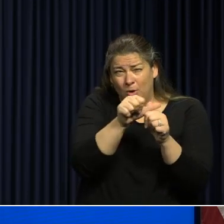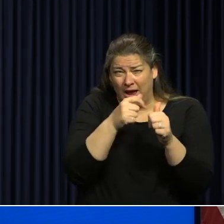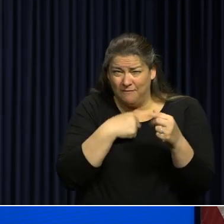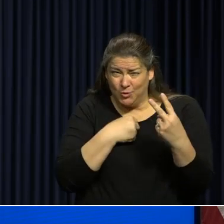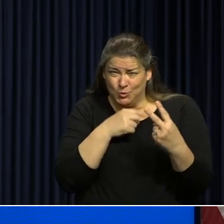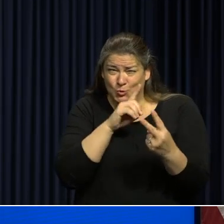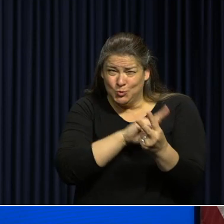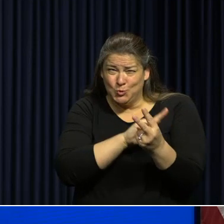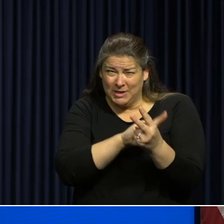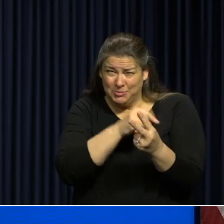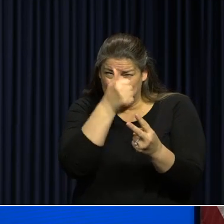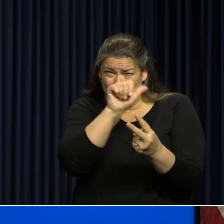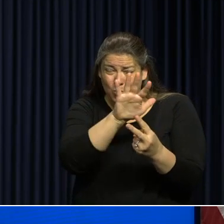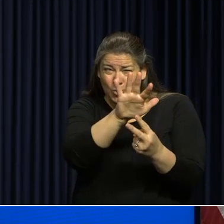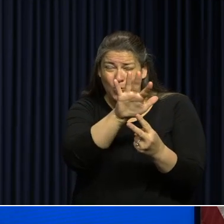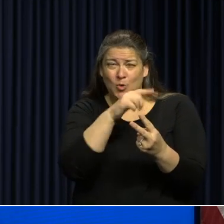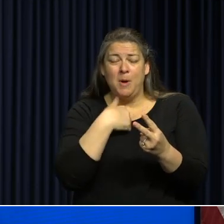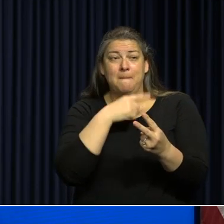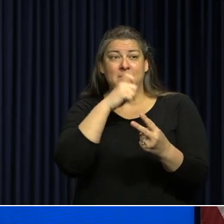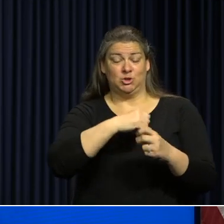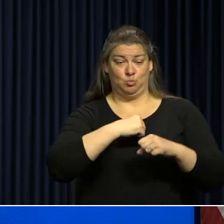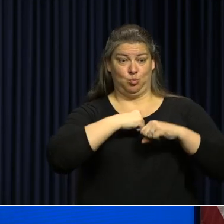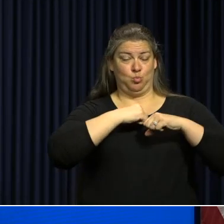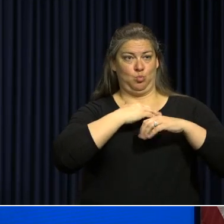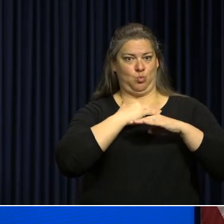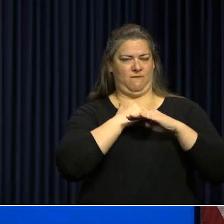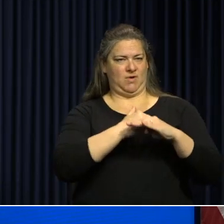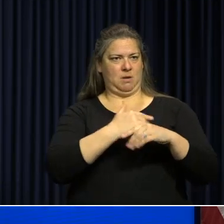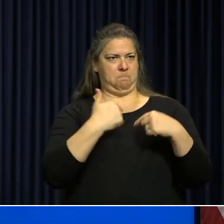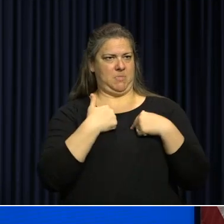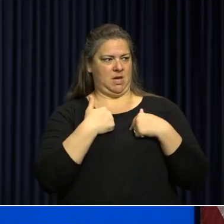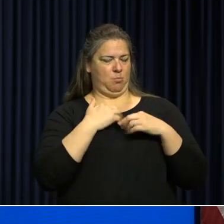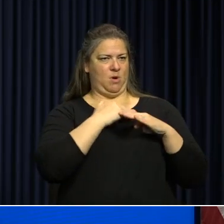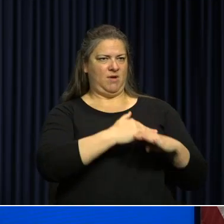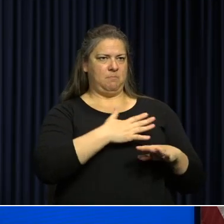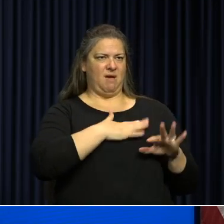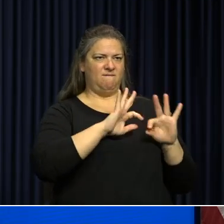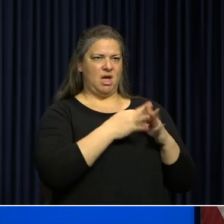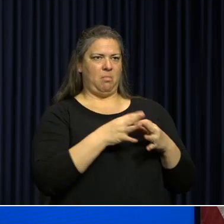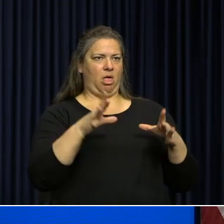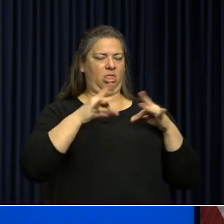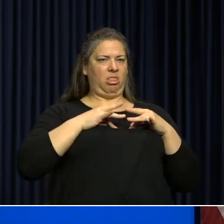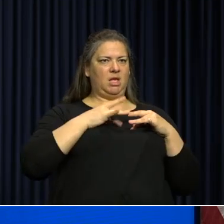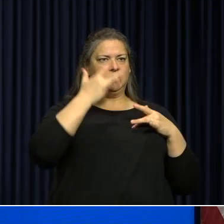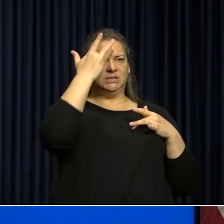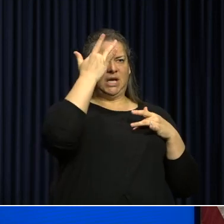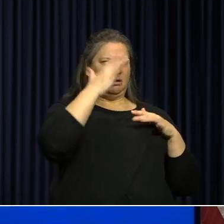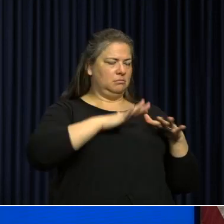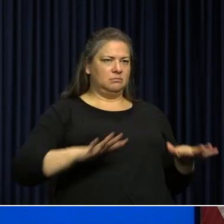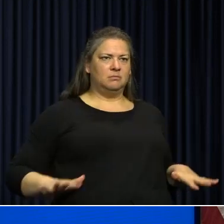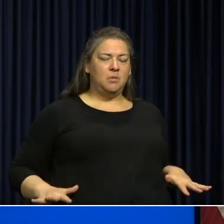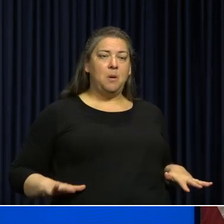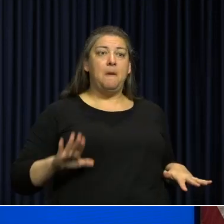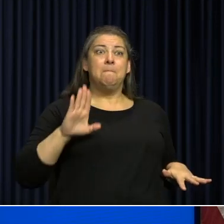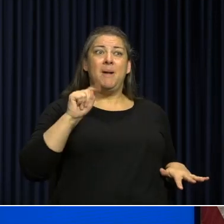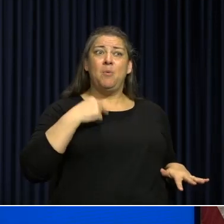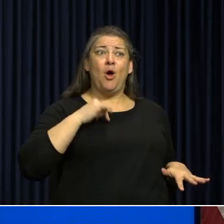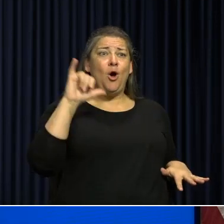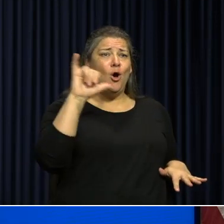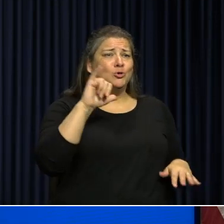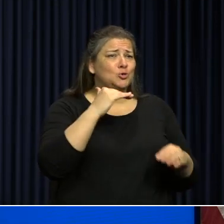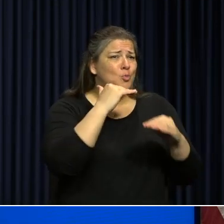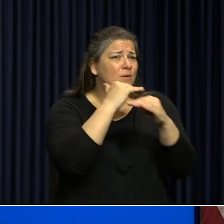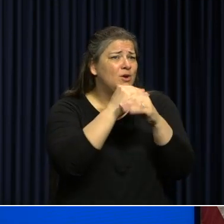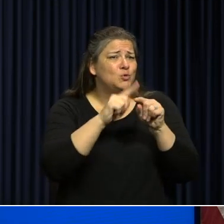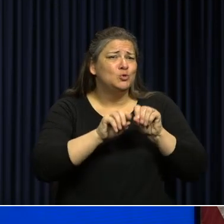duties. One is to try to prevent yourself and your family from getting the coronavirus, but the other is to prevent it from spreading it to